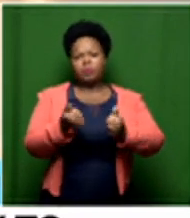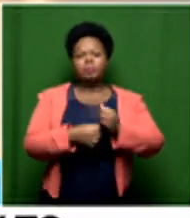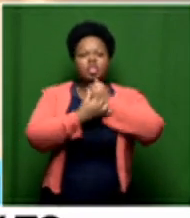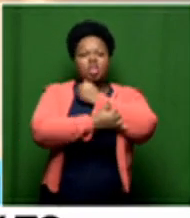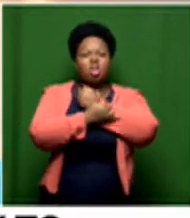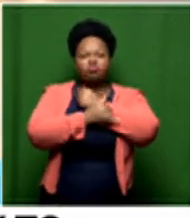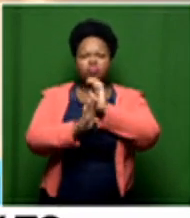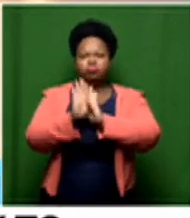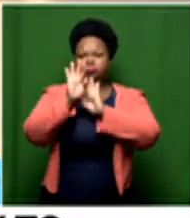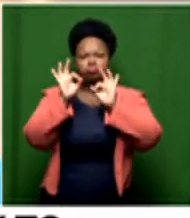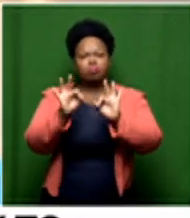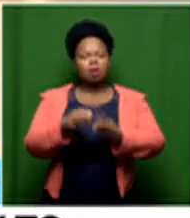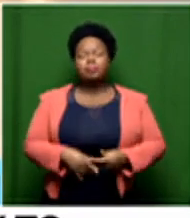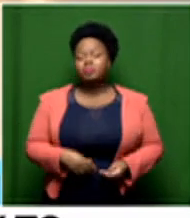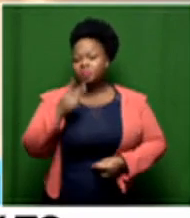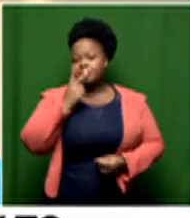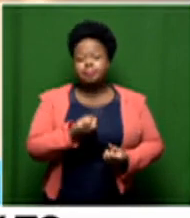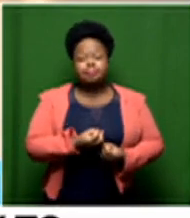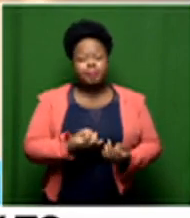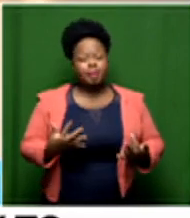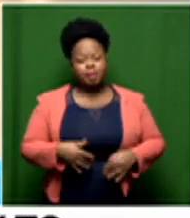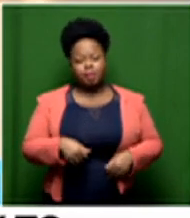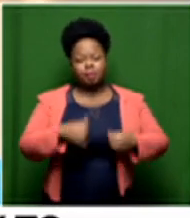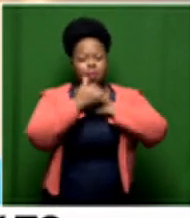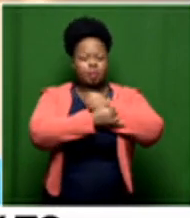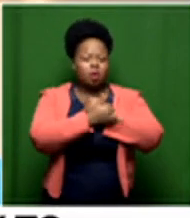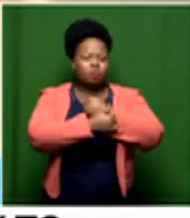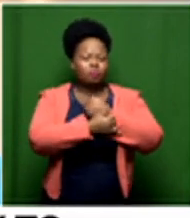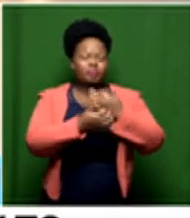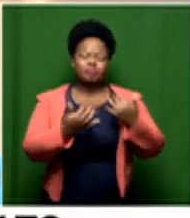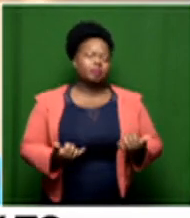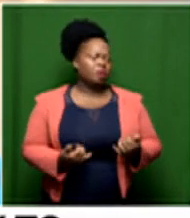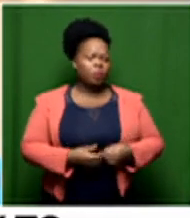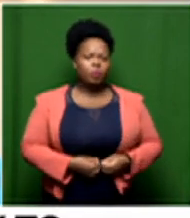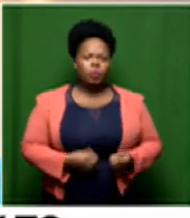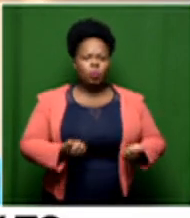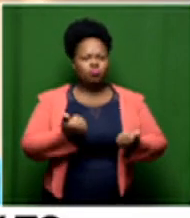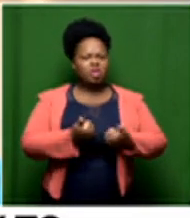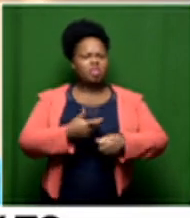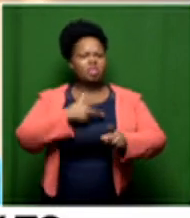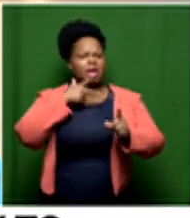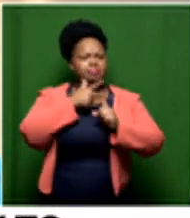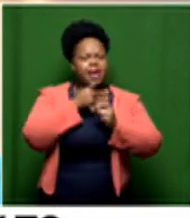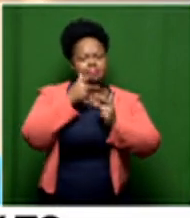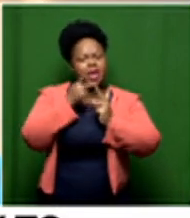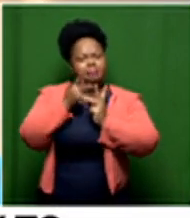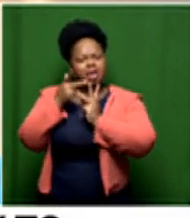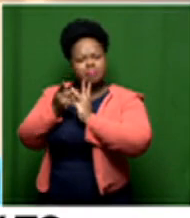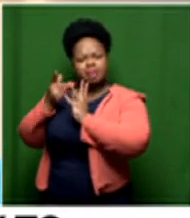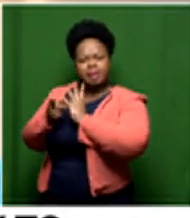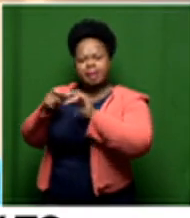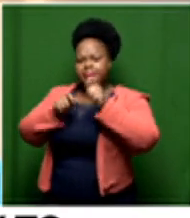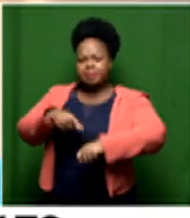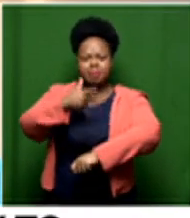seeing lots of countries that are rolling out, and they are being already doing mass testing on the populations